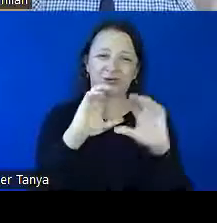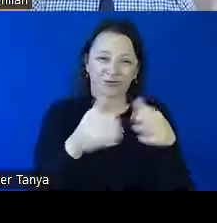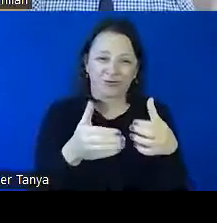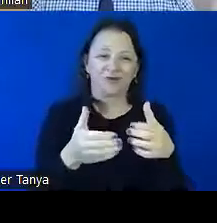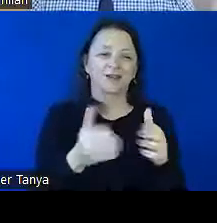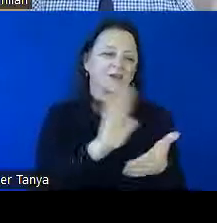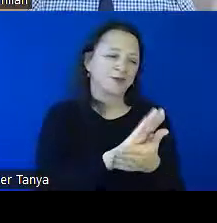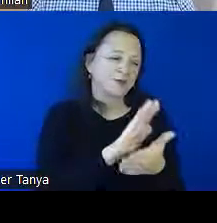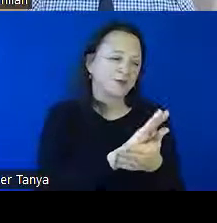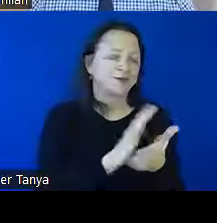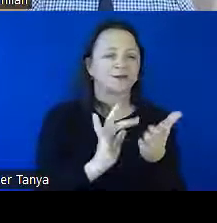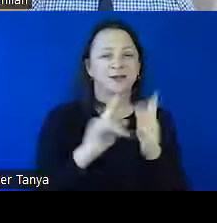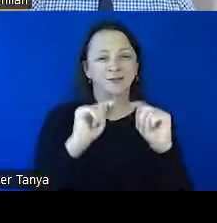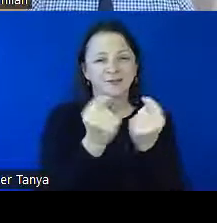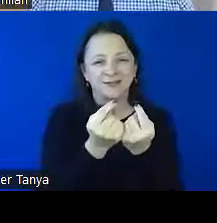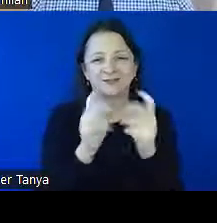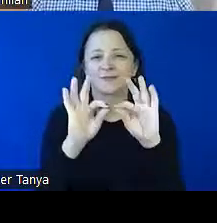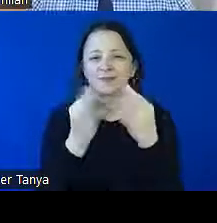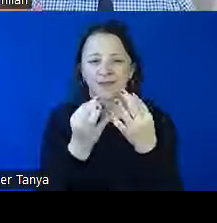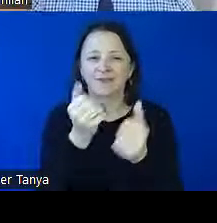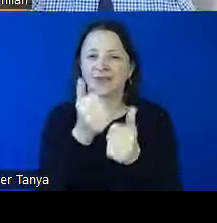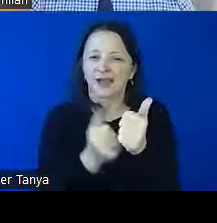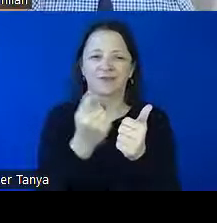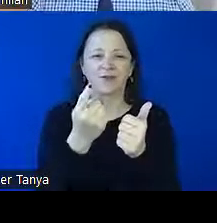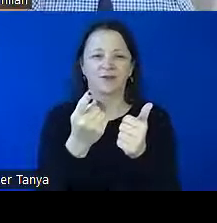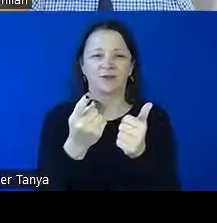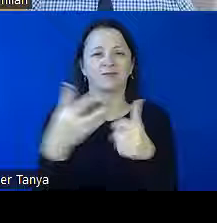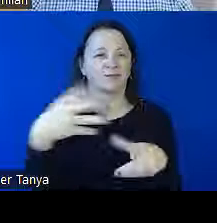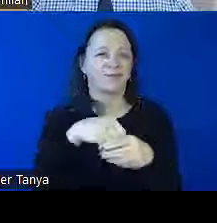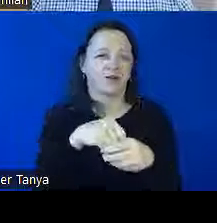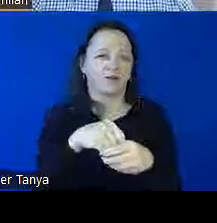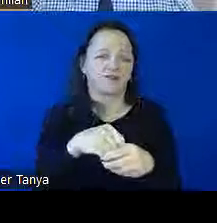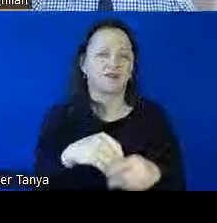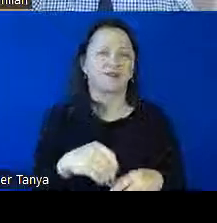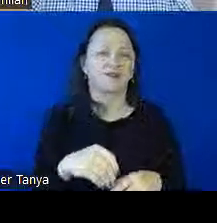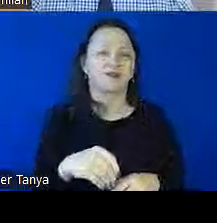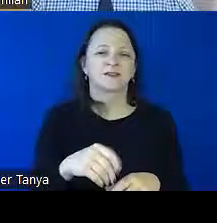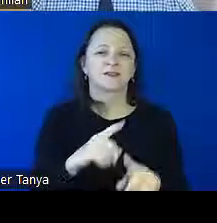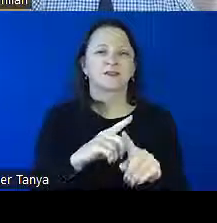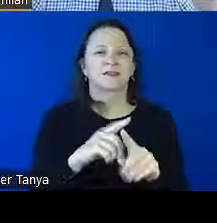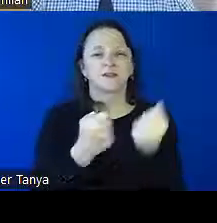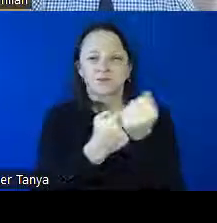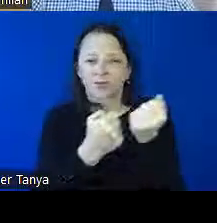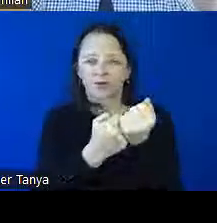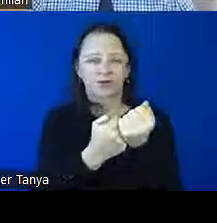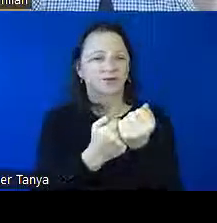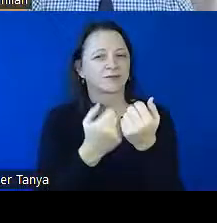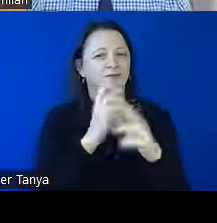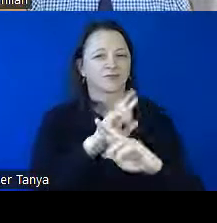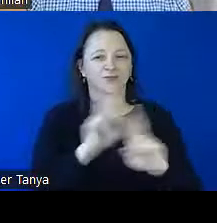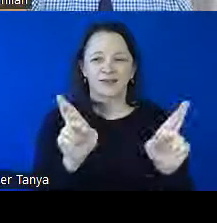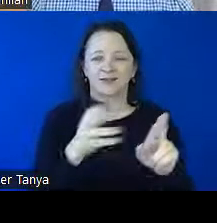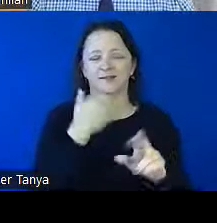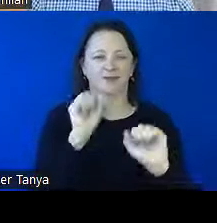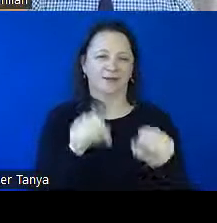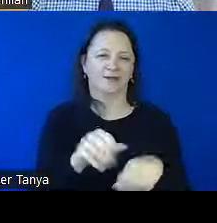the family, and everyone to not just maybe do the diagnostic part, but also kind of getting supports in place the best that we